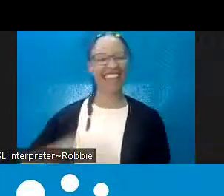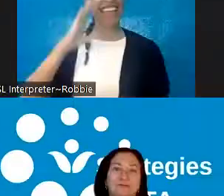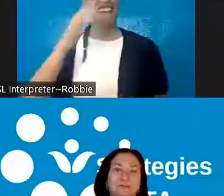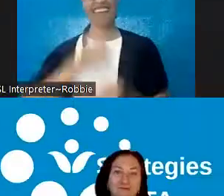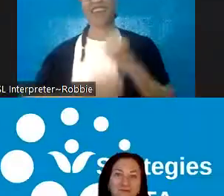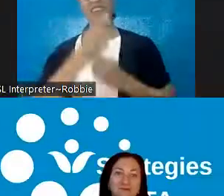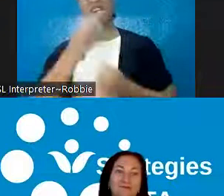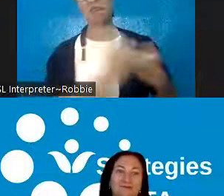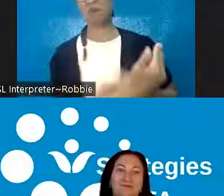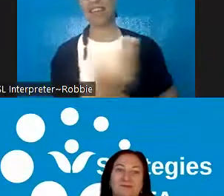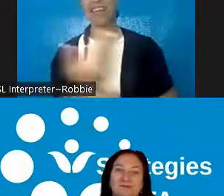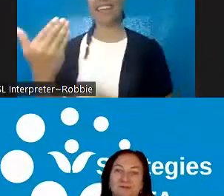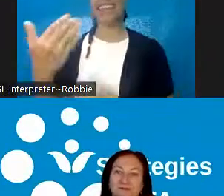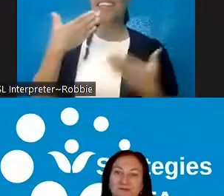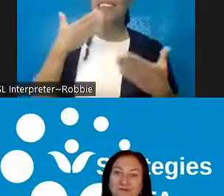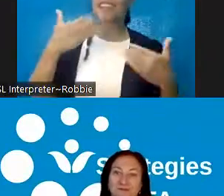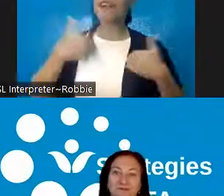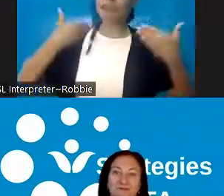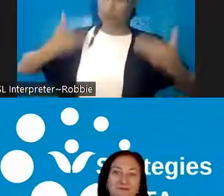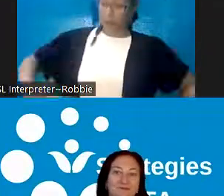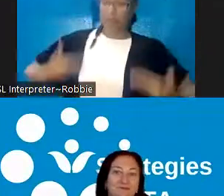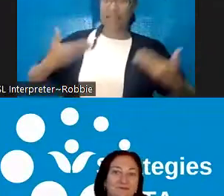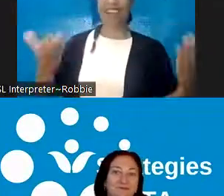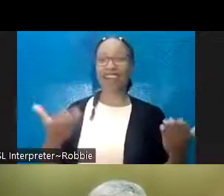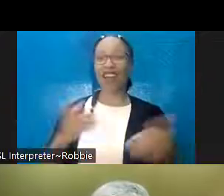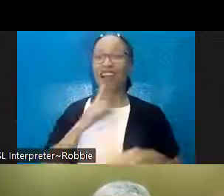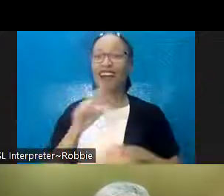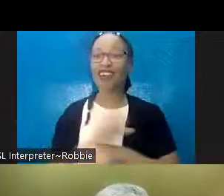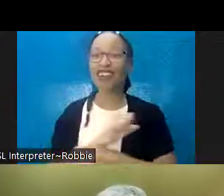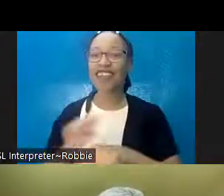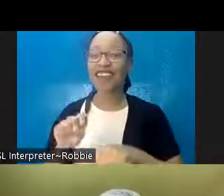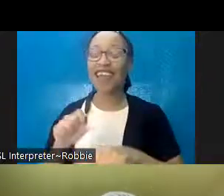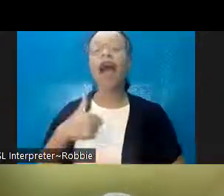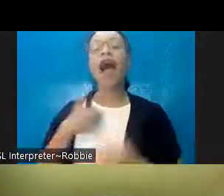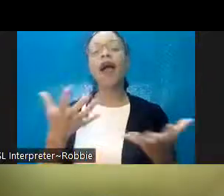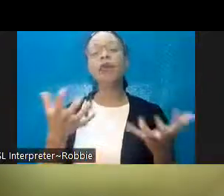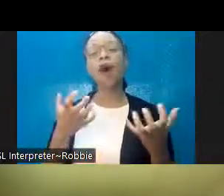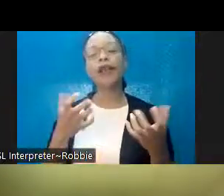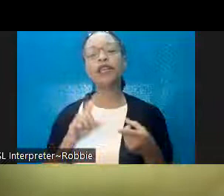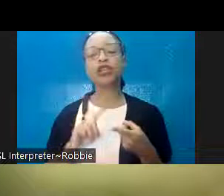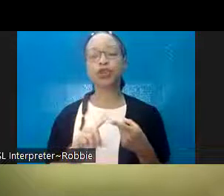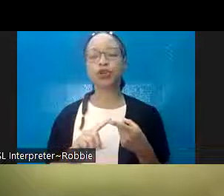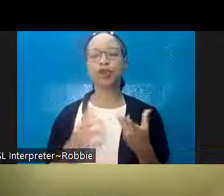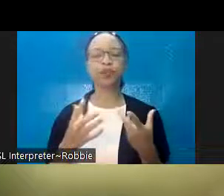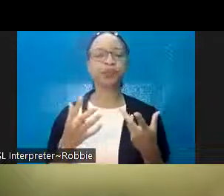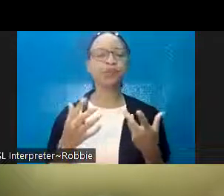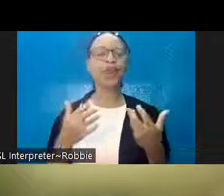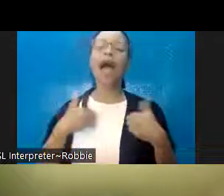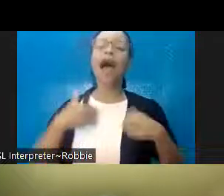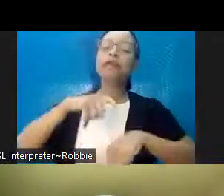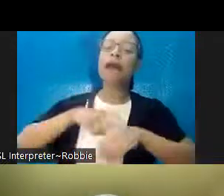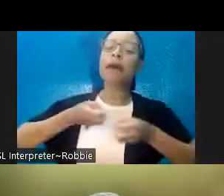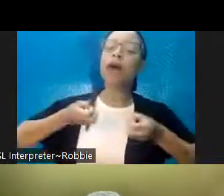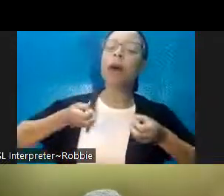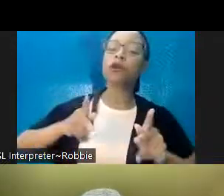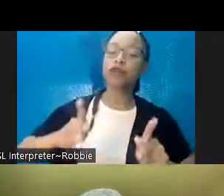everyone. Thanks for having me here, actually. I wanted to have a chance to have the